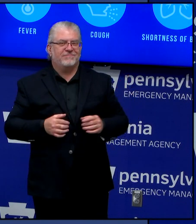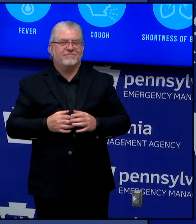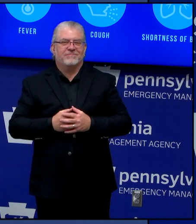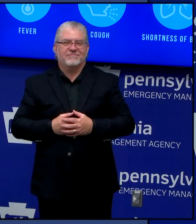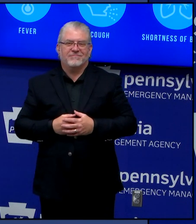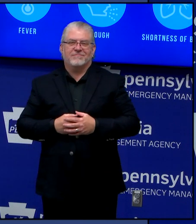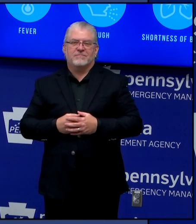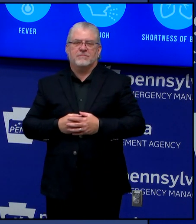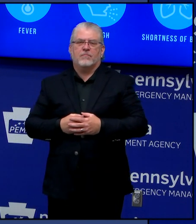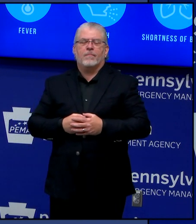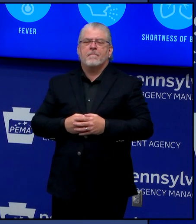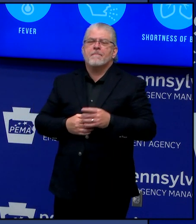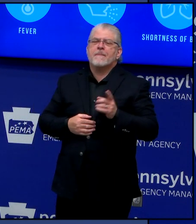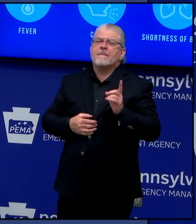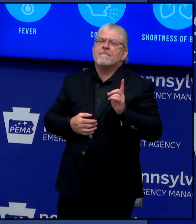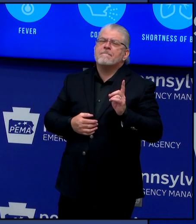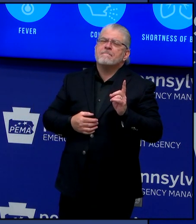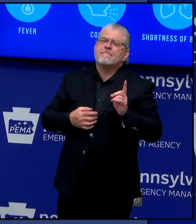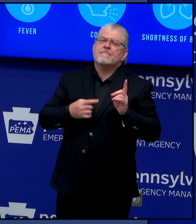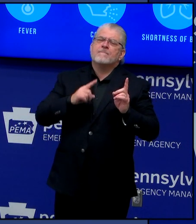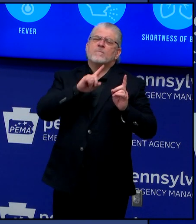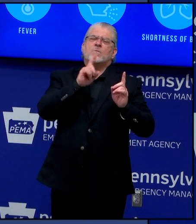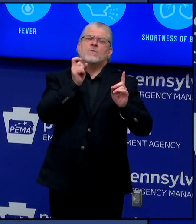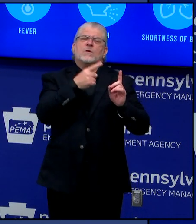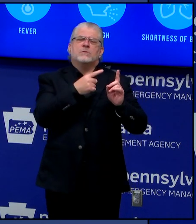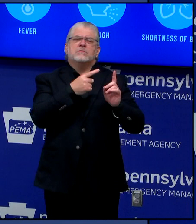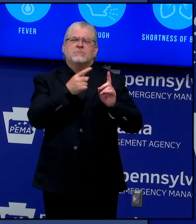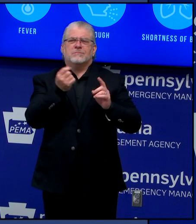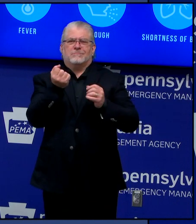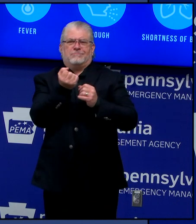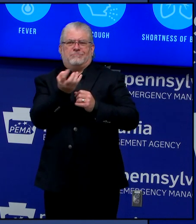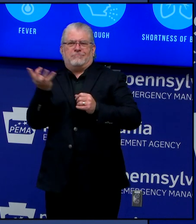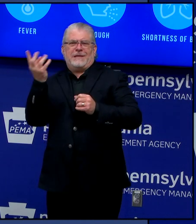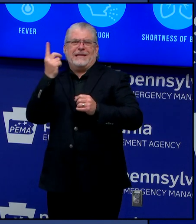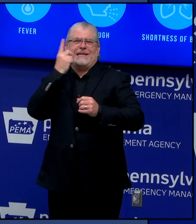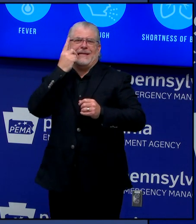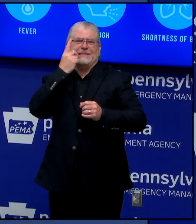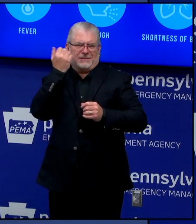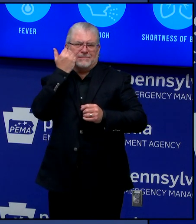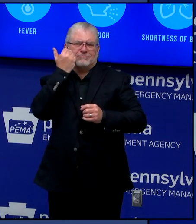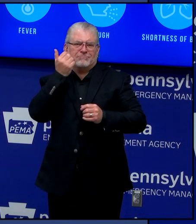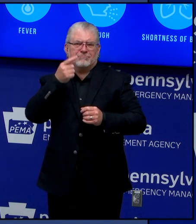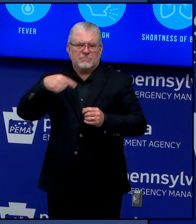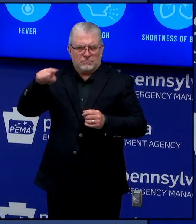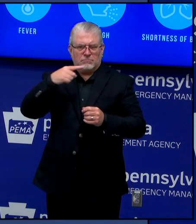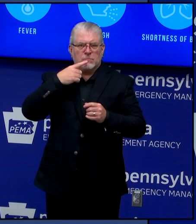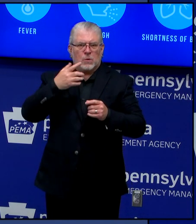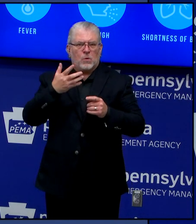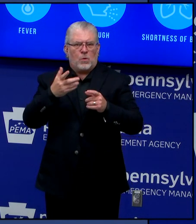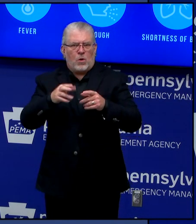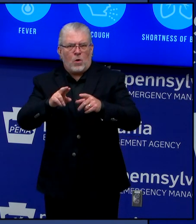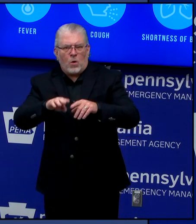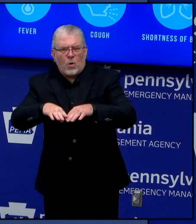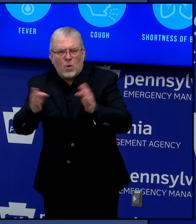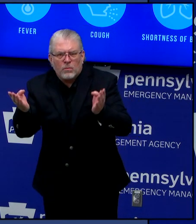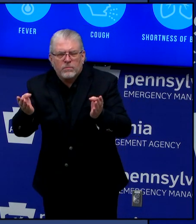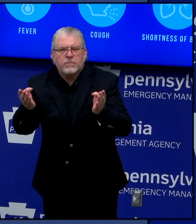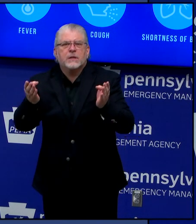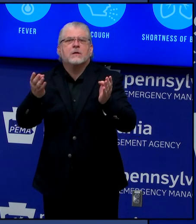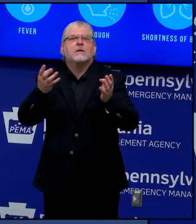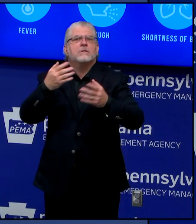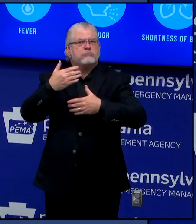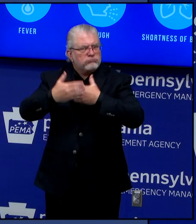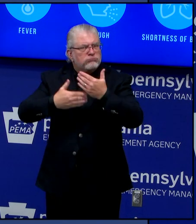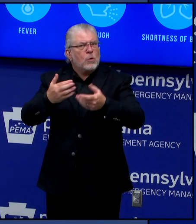regarding when will they be allowed to reopen for routine procedures. If the state says it's okay to open dental offices, does that decision